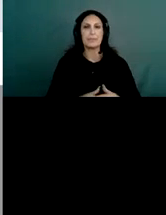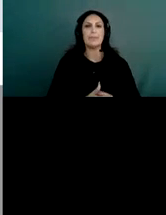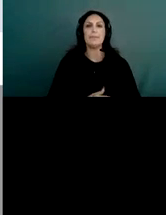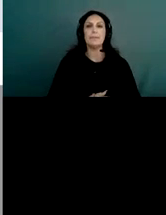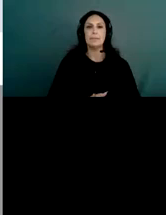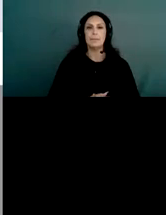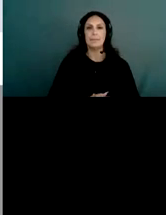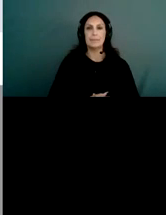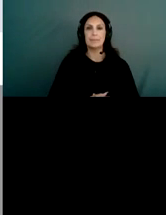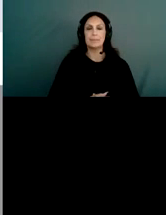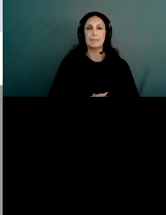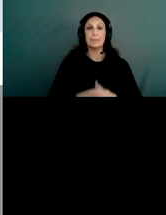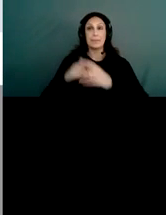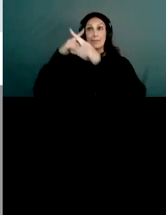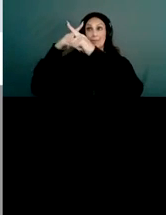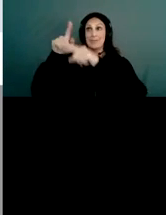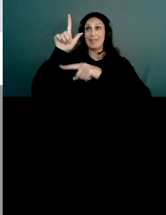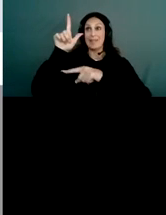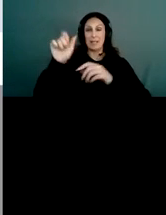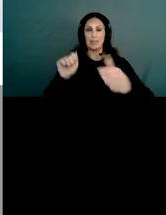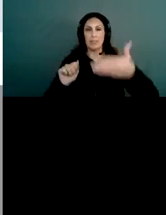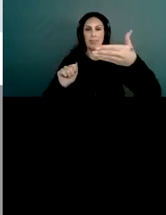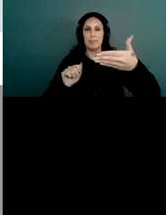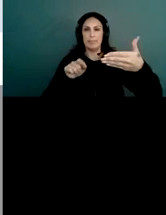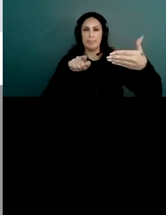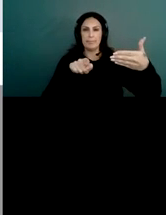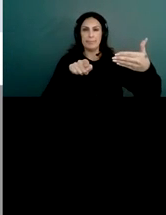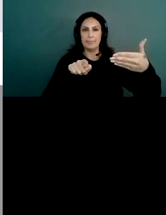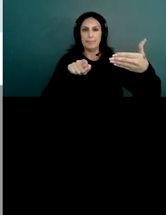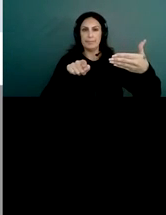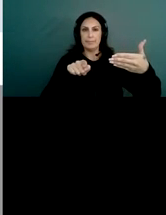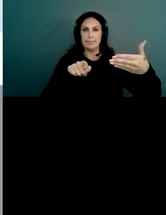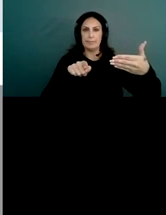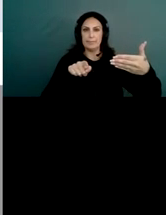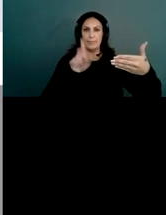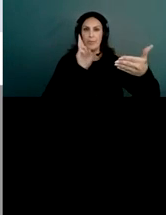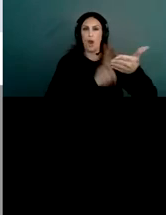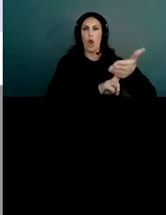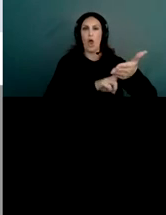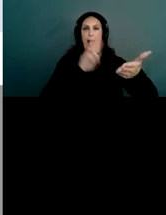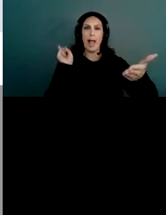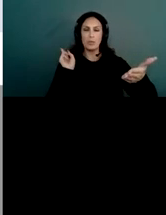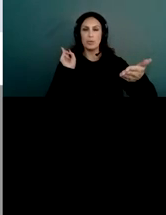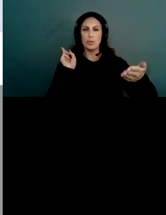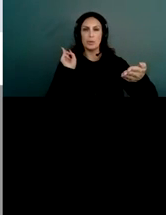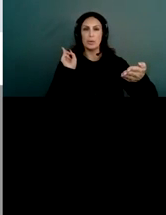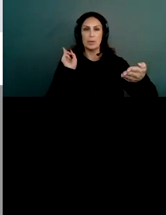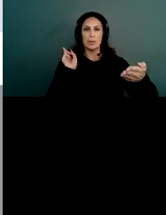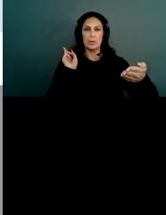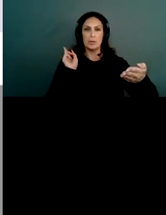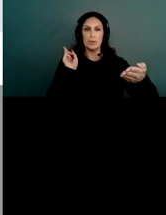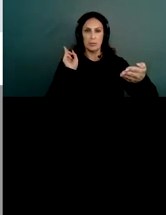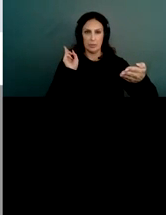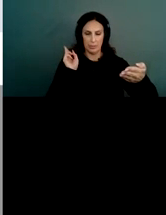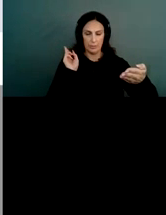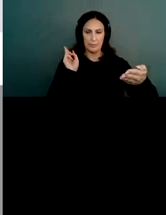They will get this here, letting them know that they are going to go ahead and log out. And they want to make sure they log out